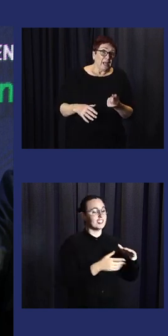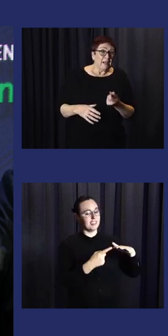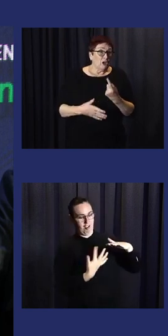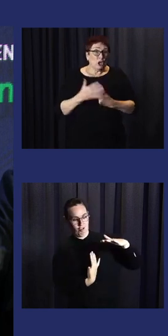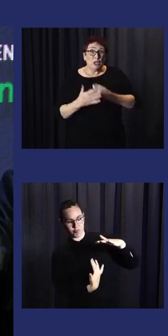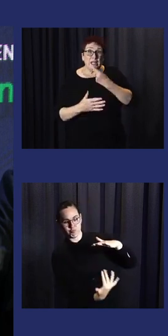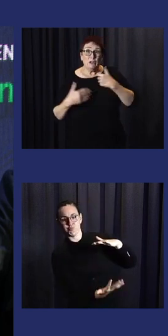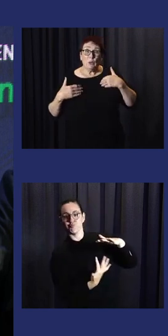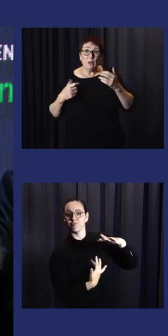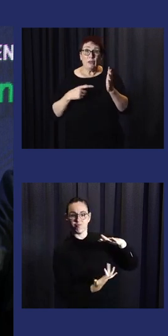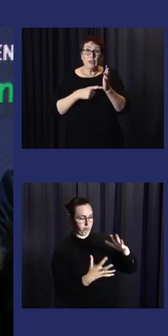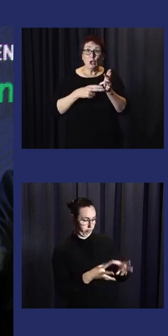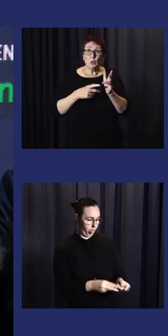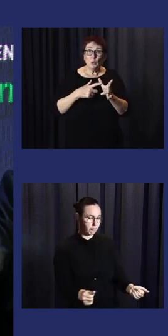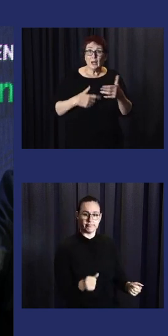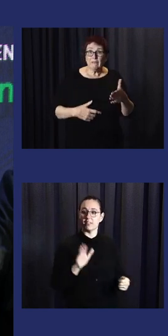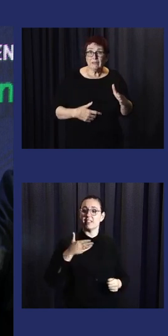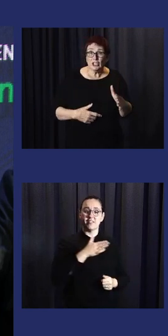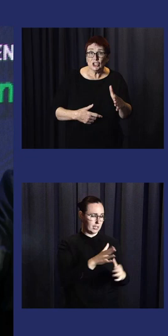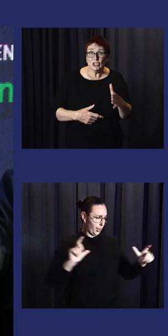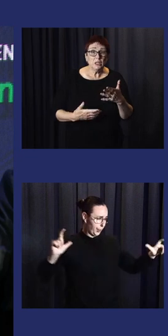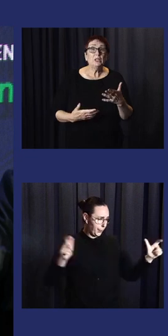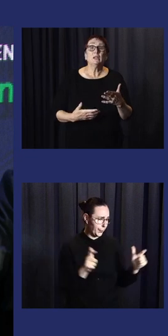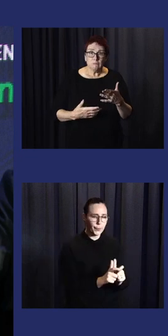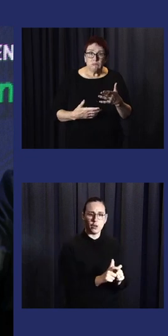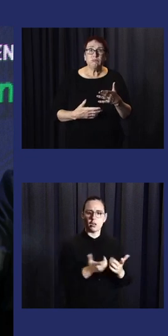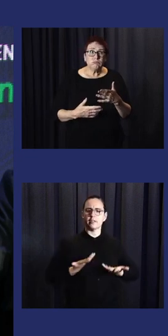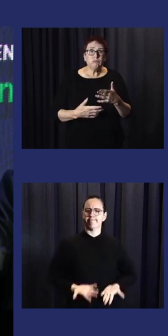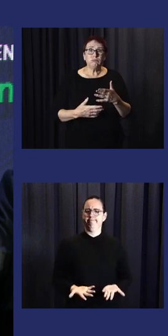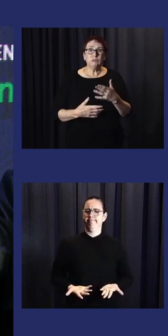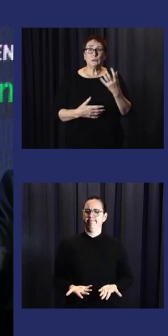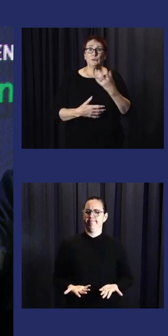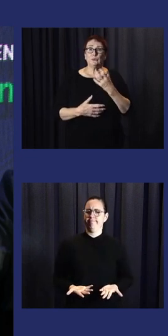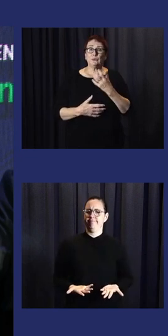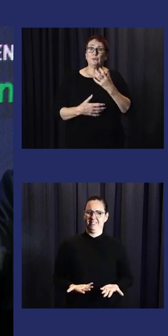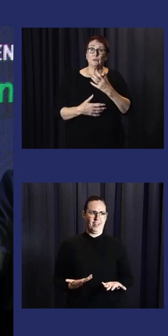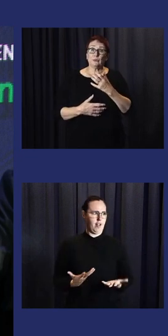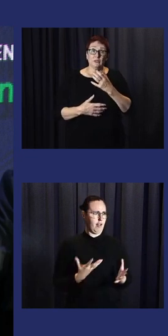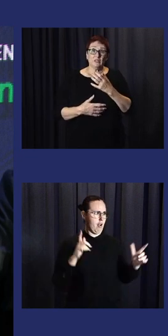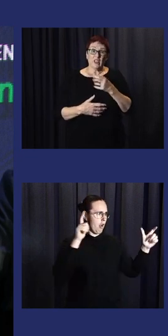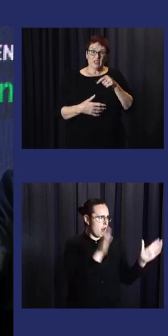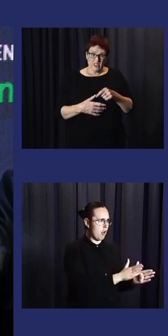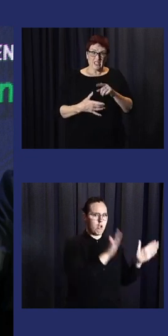it healthy tuna fisheries. And this is about being resilient. It is about whether we can